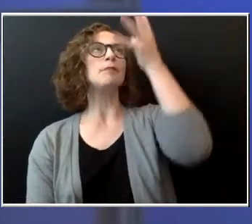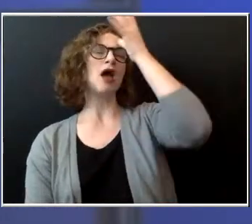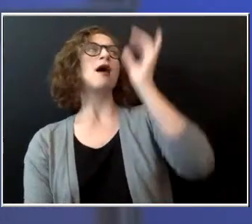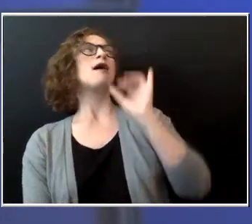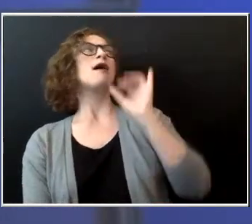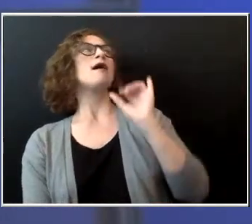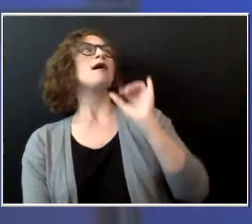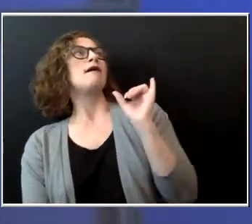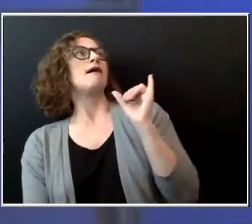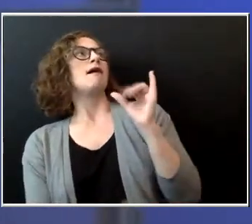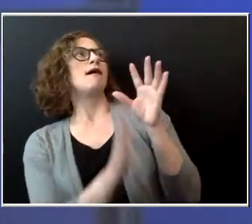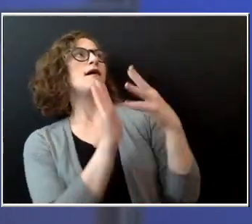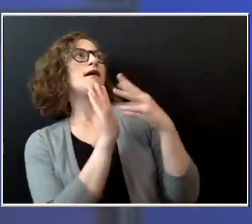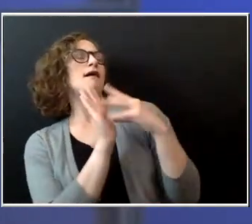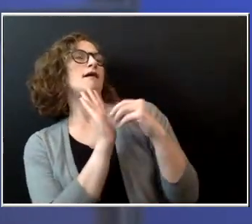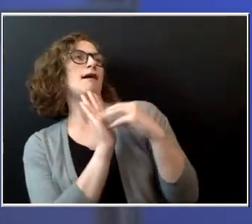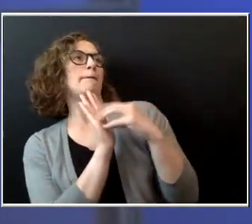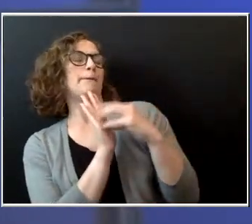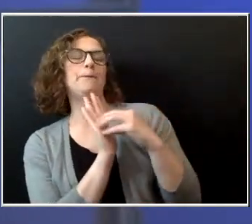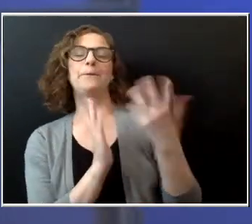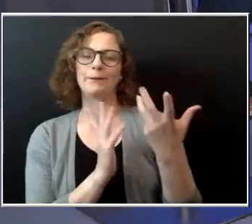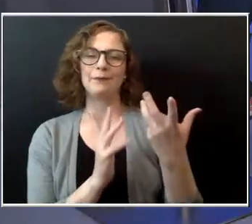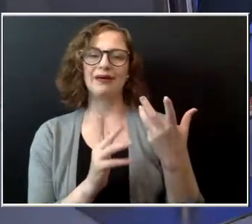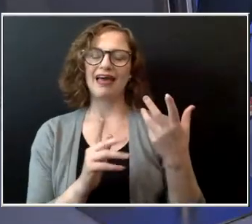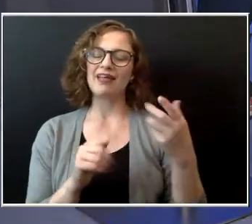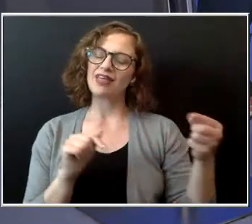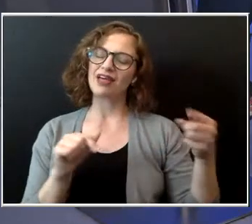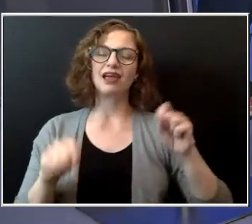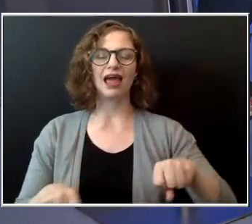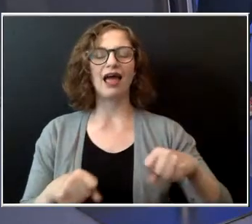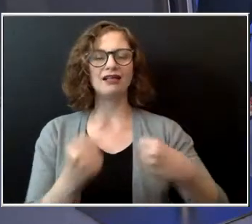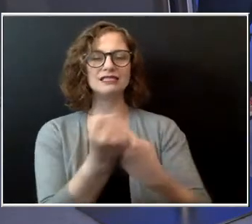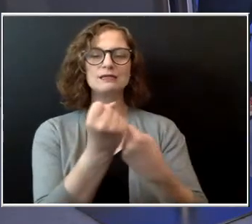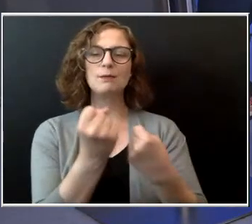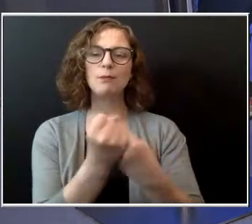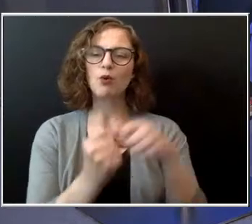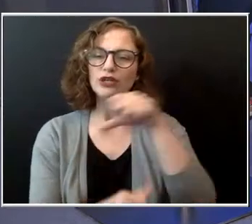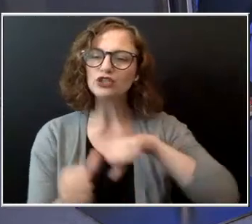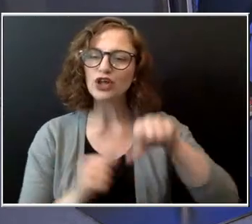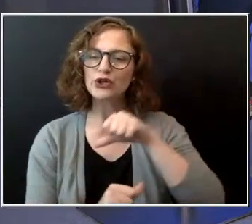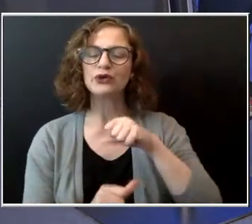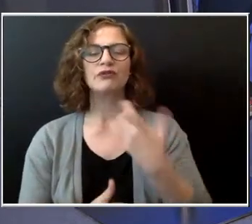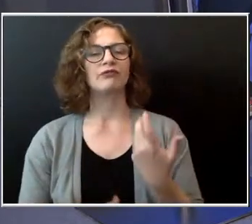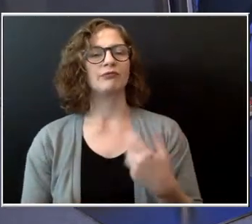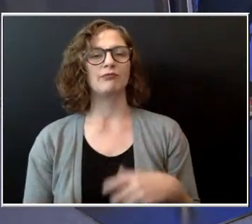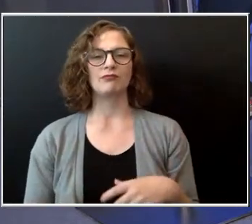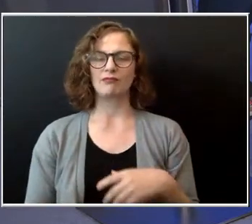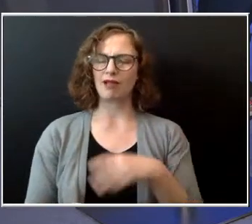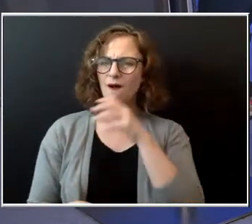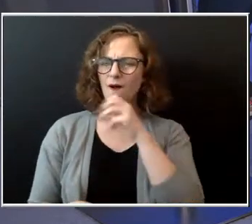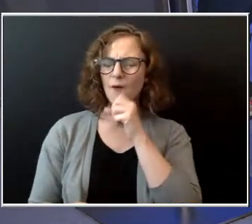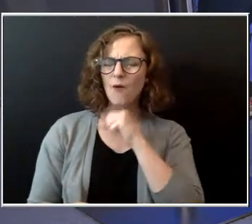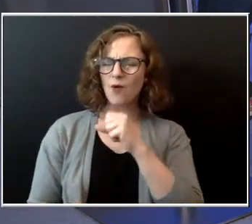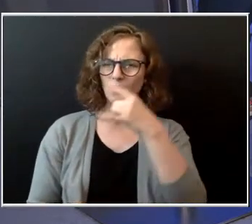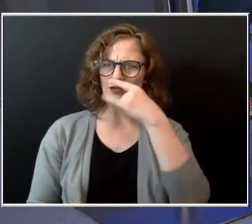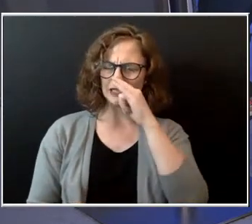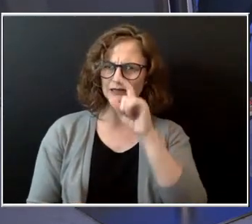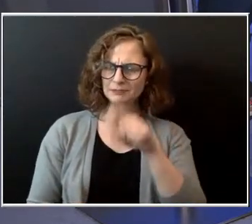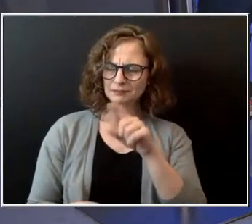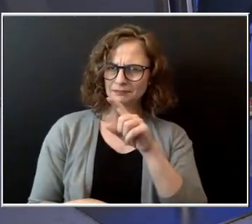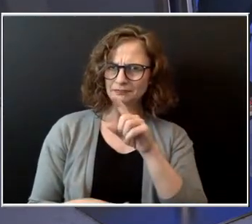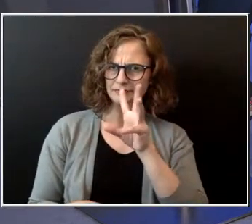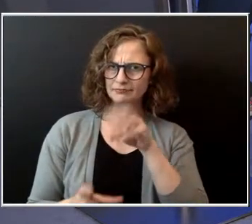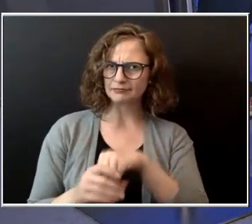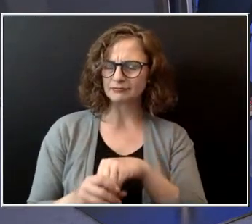encourage the parents. Okay. So it goes both ways. All right. How old do the kids have to be in? 6 to 11. All right. So now, let's turn